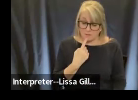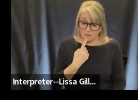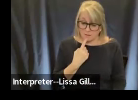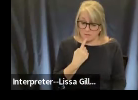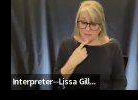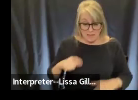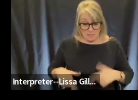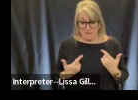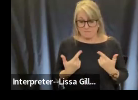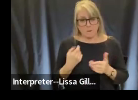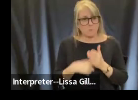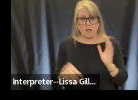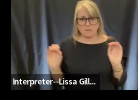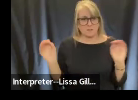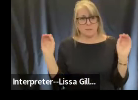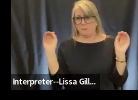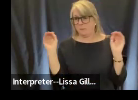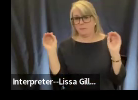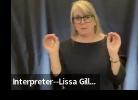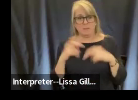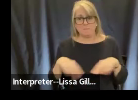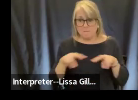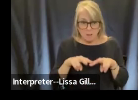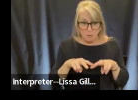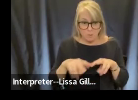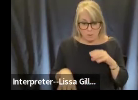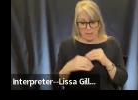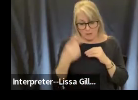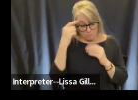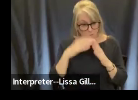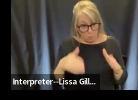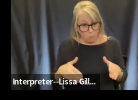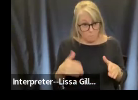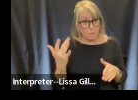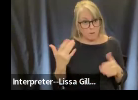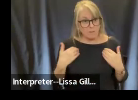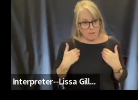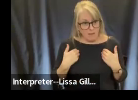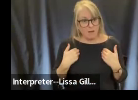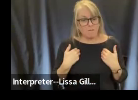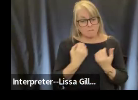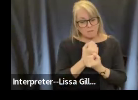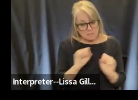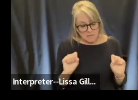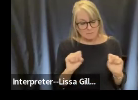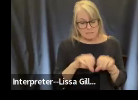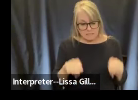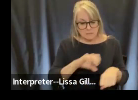is priceless. And the value that is added to a home by having these safety